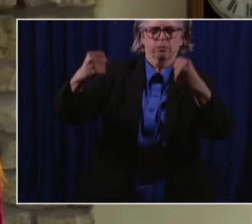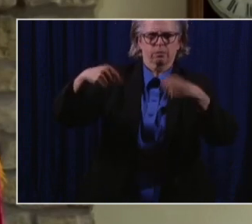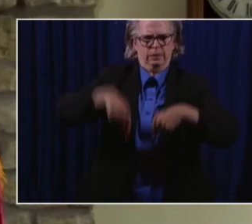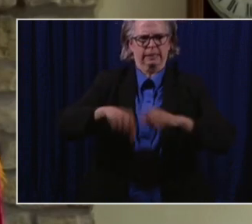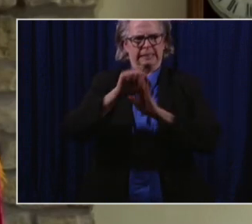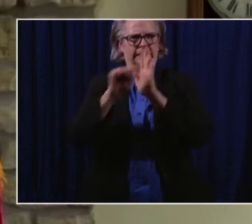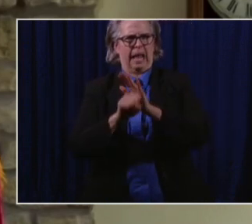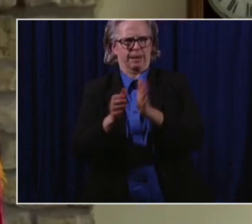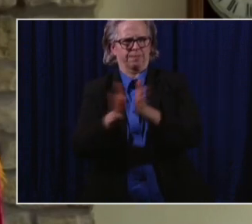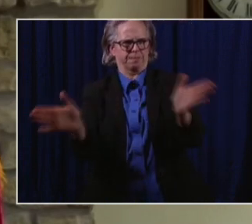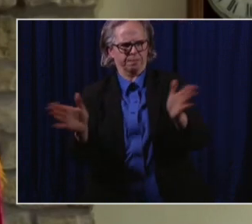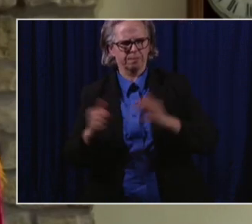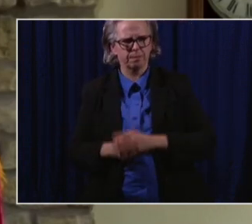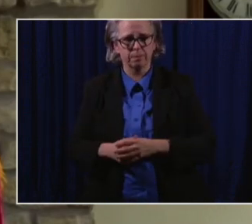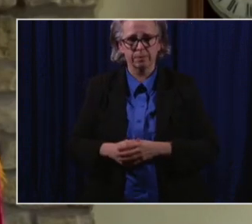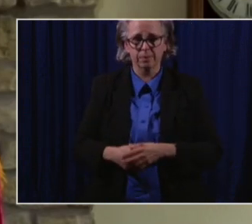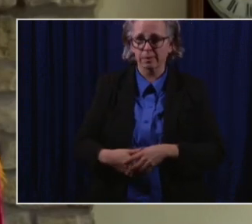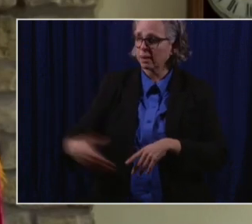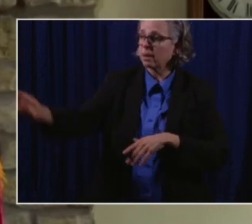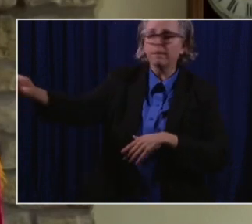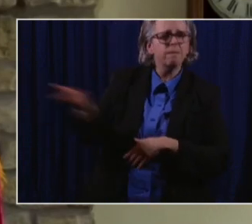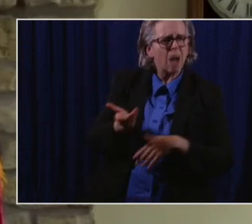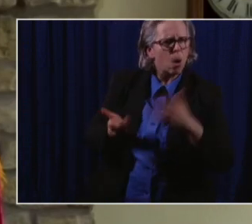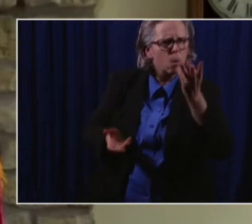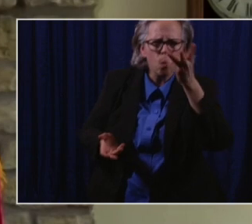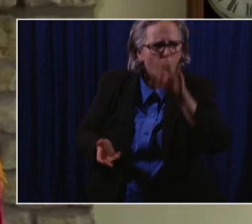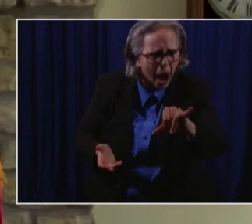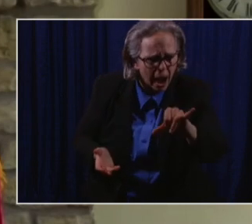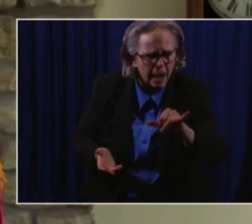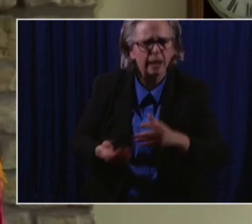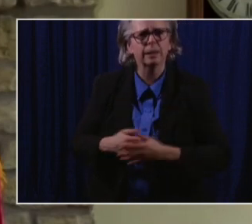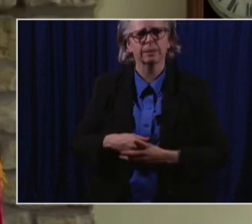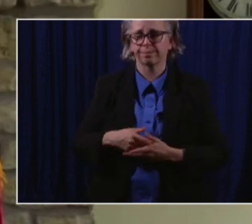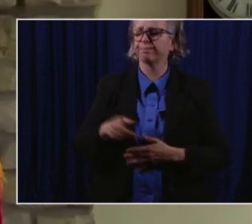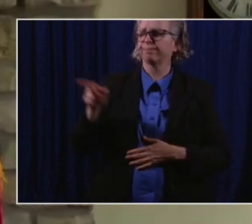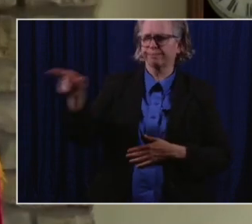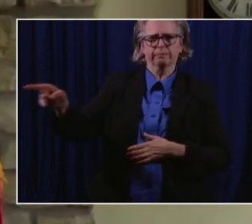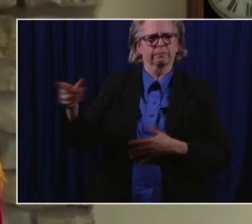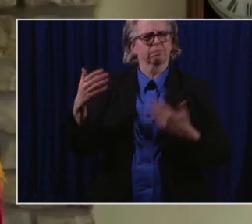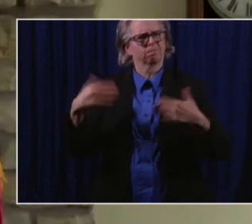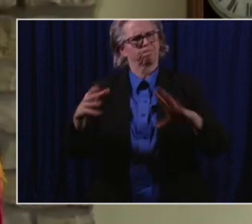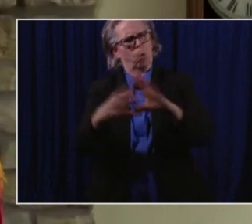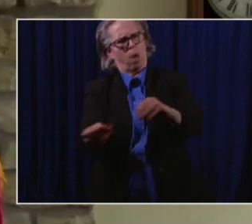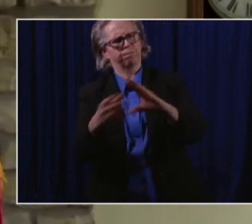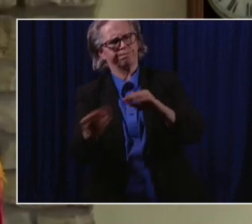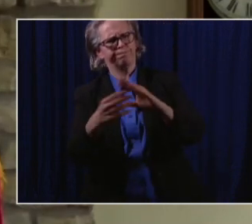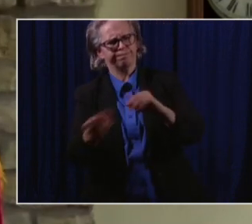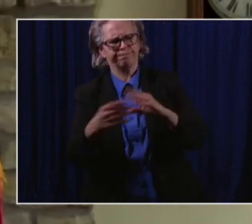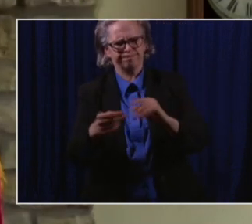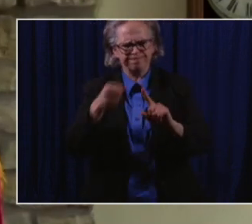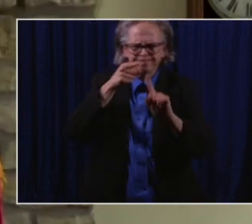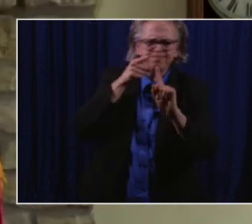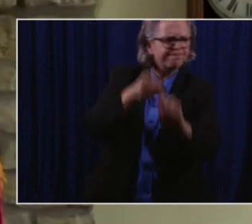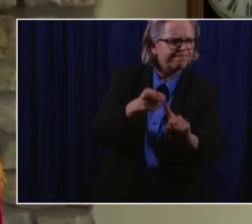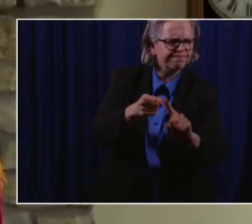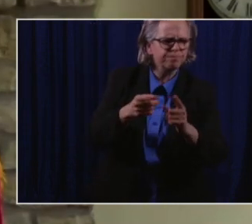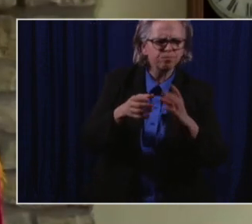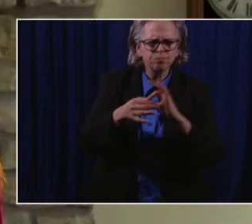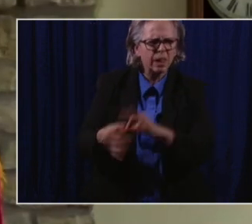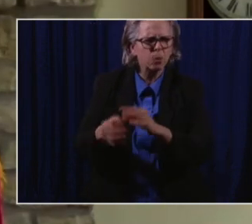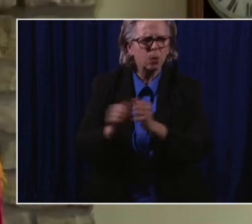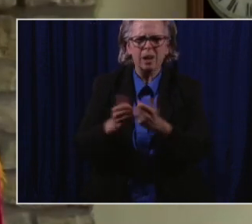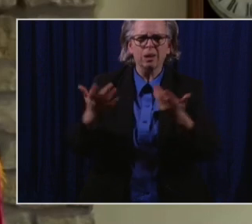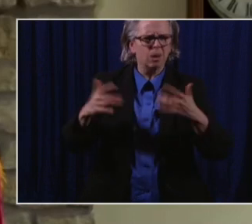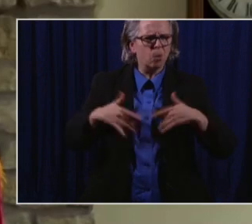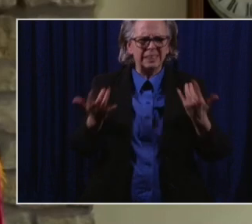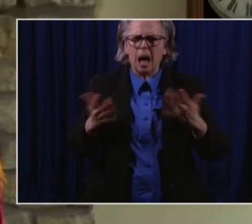her to join us today to talk about, some of the things that we are seeing. And I